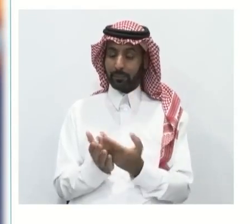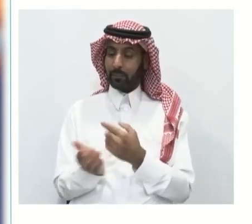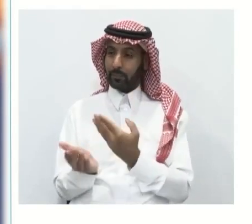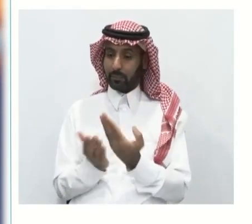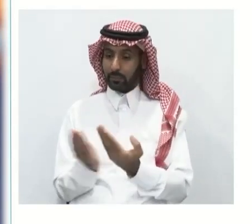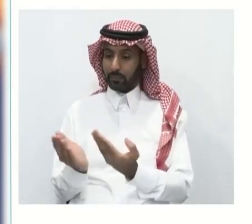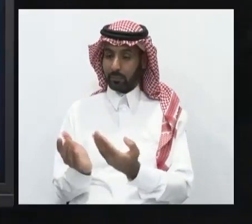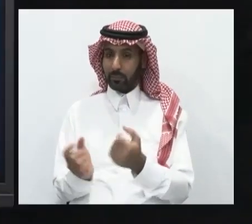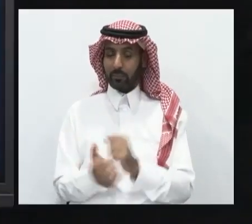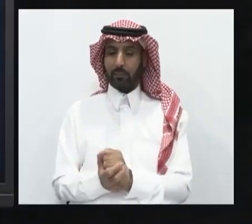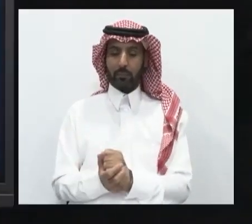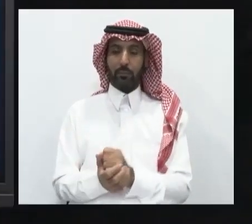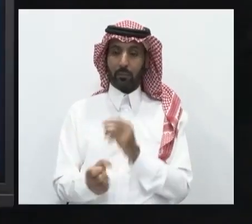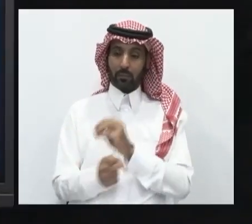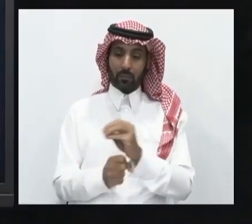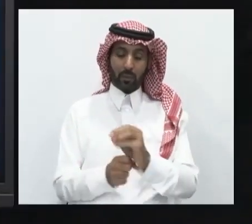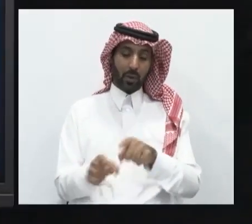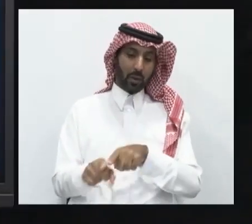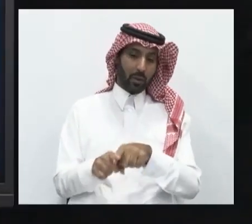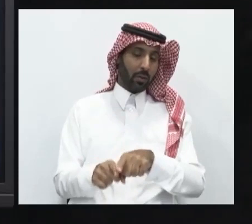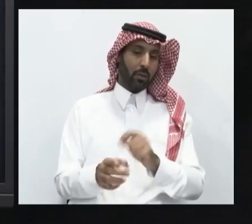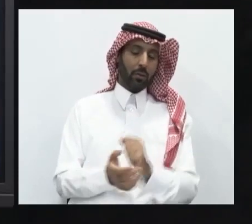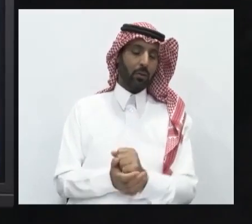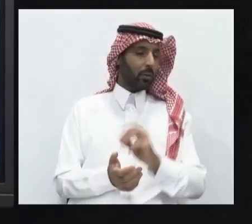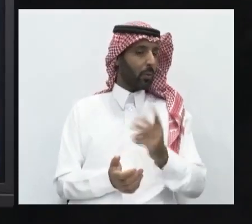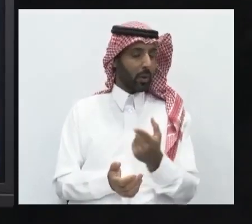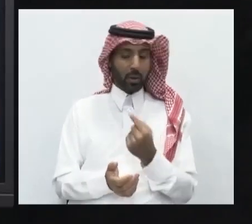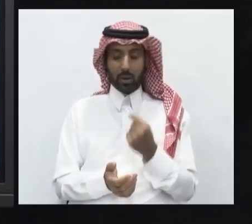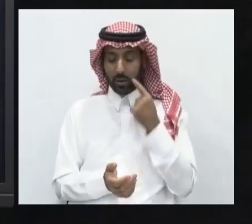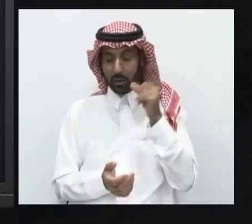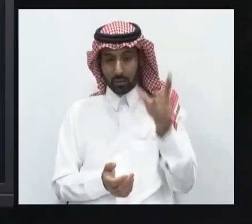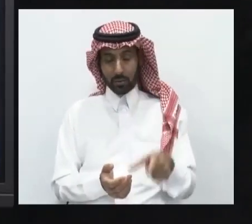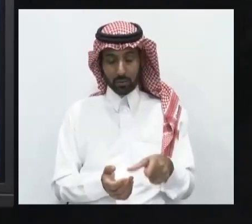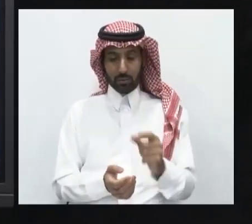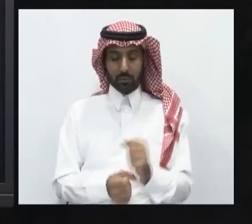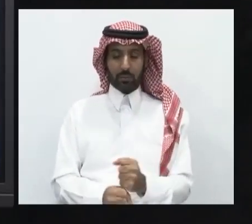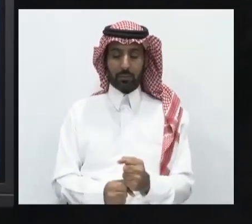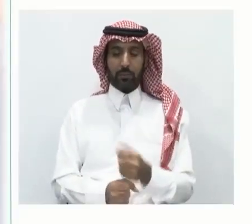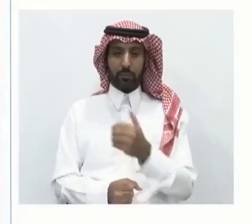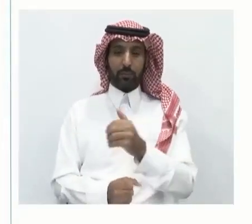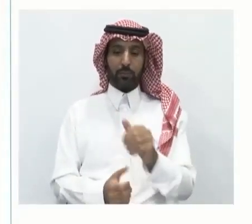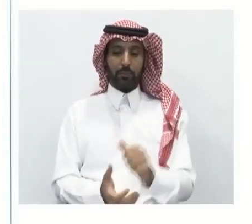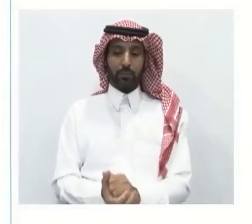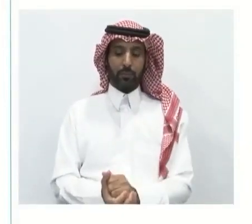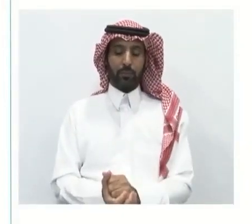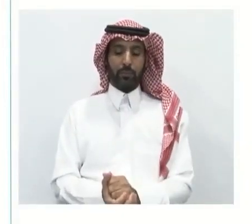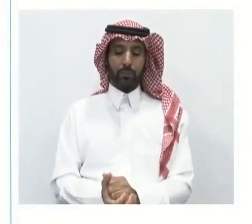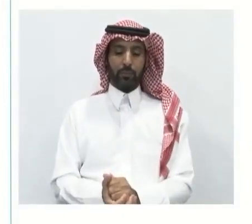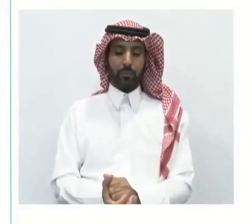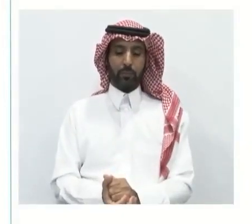and then you tell your friend what character did you like in each story.